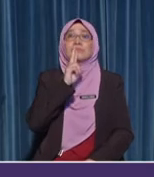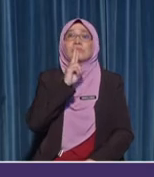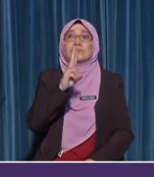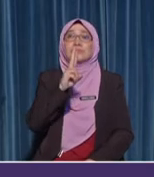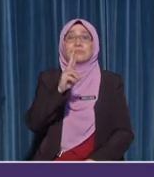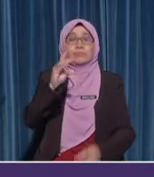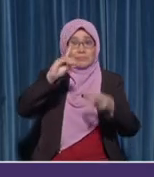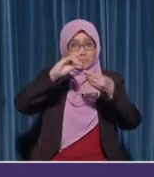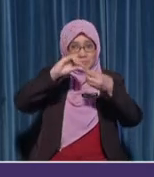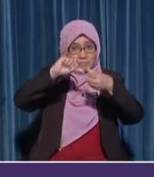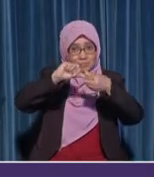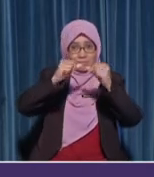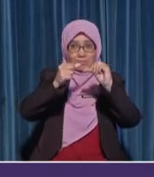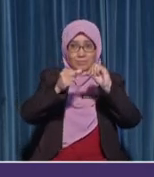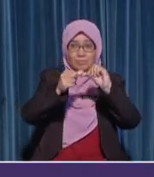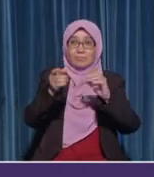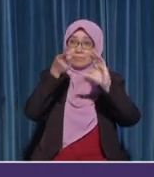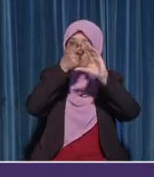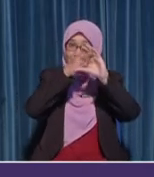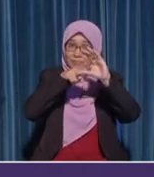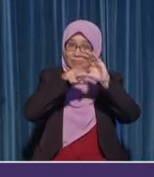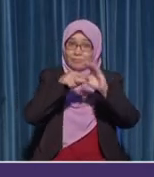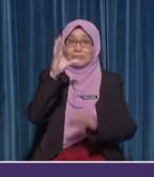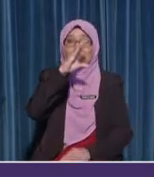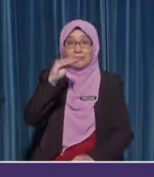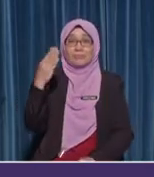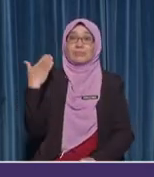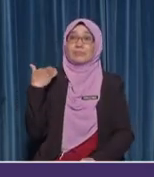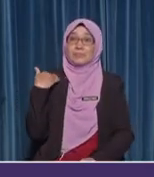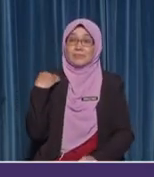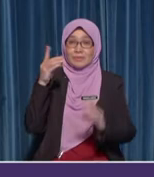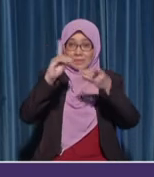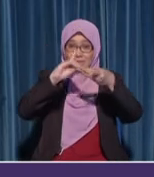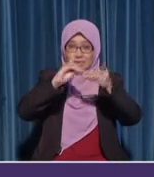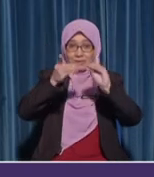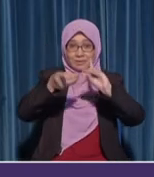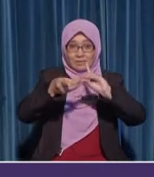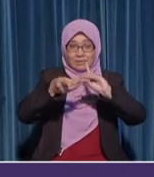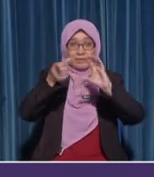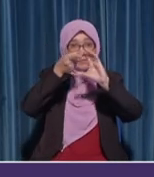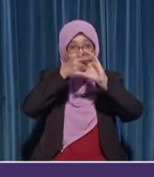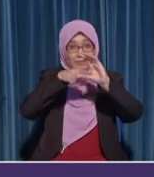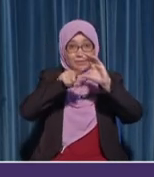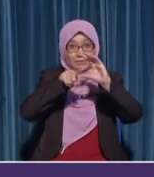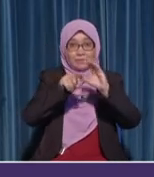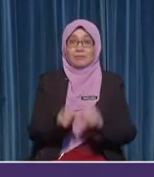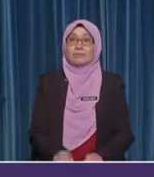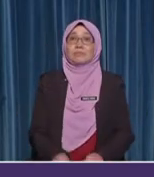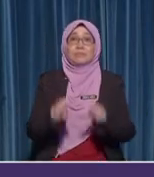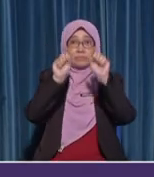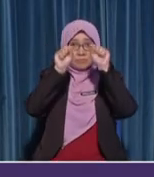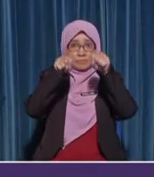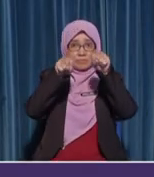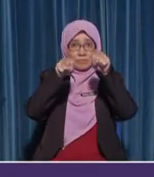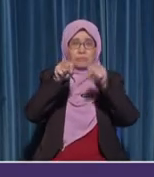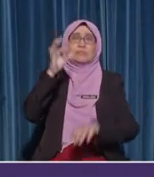clocks, and there are also digital clocks. Can you imagine